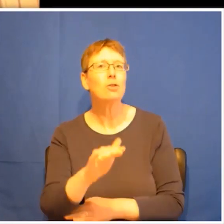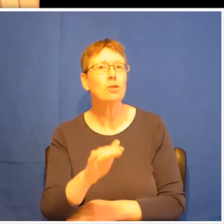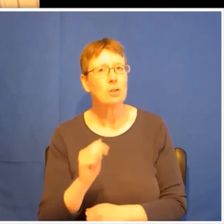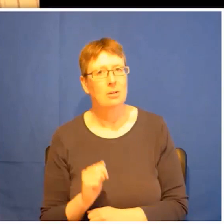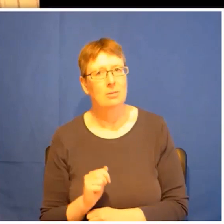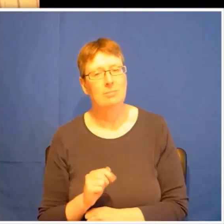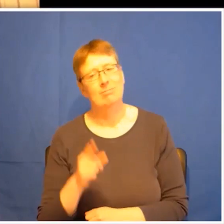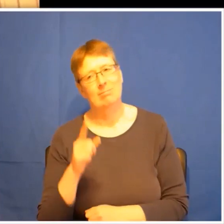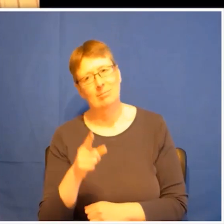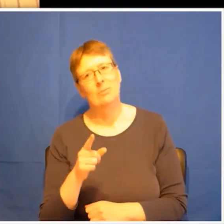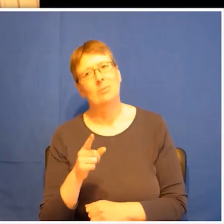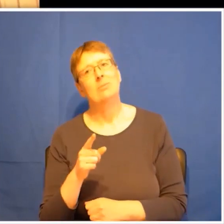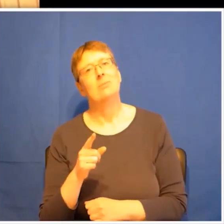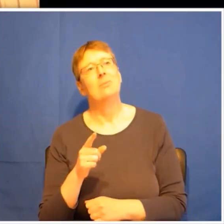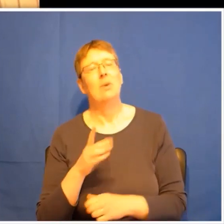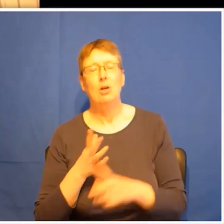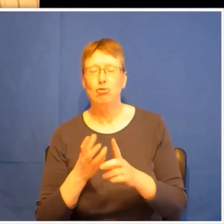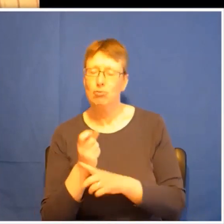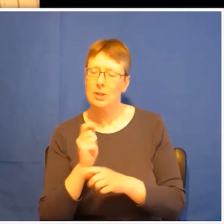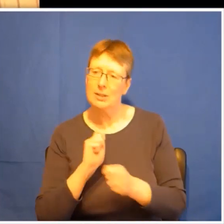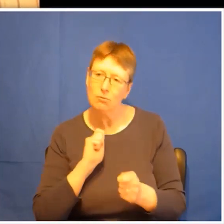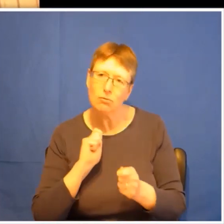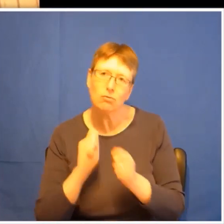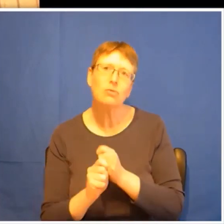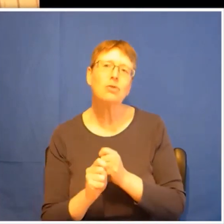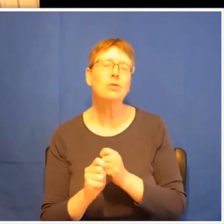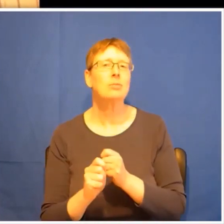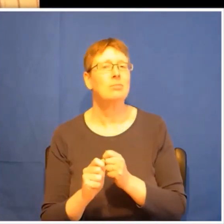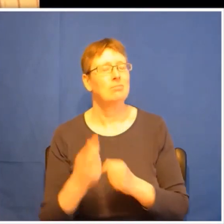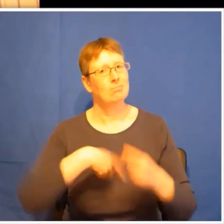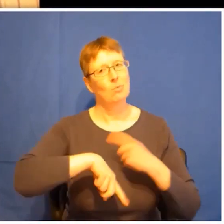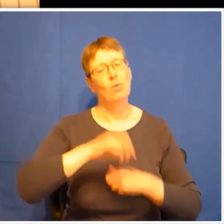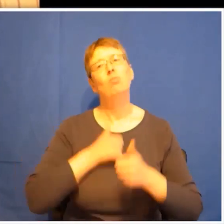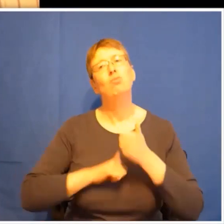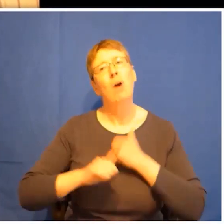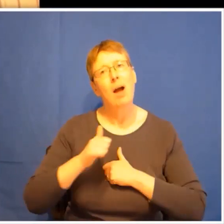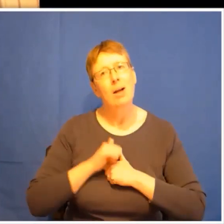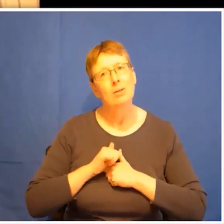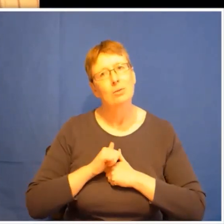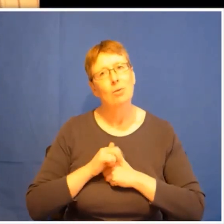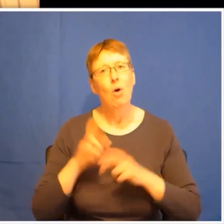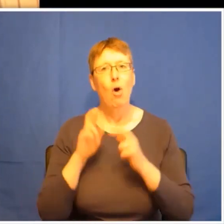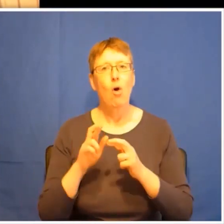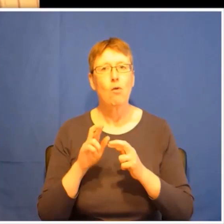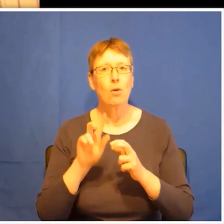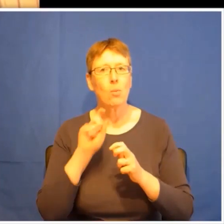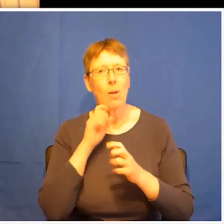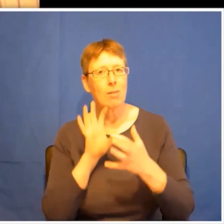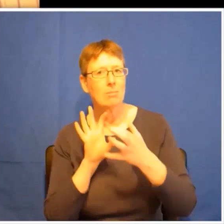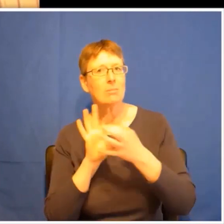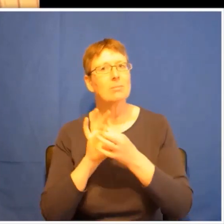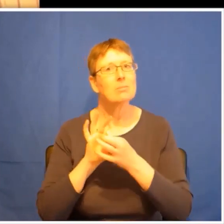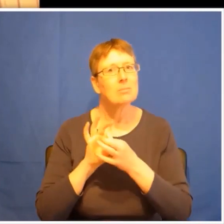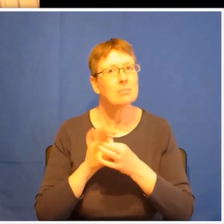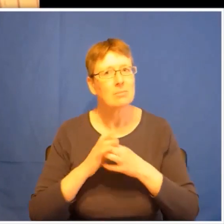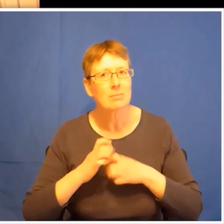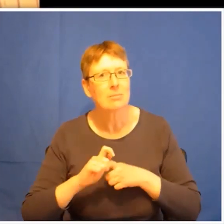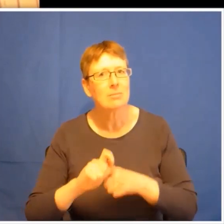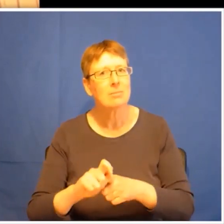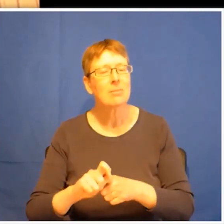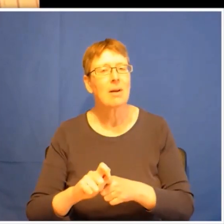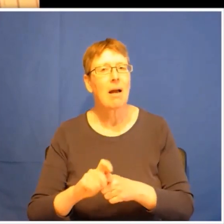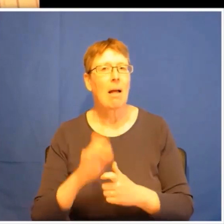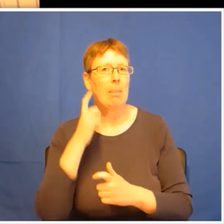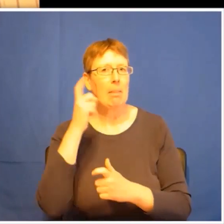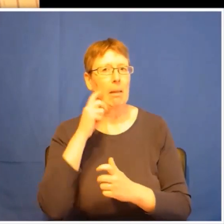future, you're going to make a real difference, and we're very, very proud of you. We hope you'll stay in touch with us here at Edinburgh